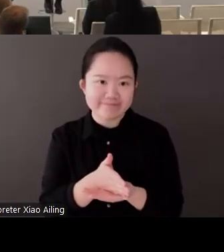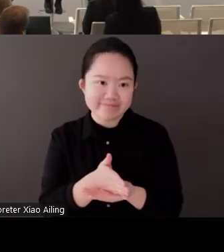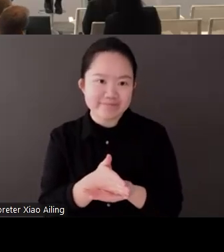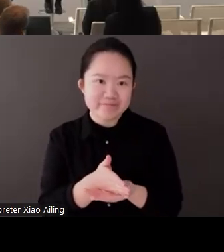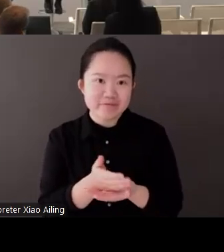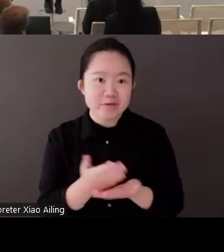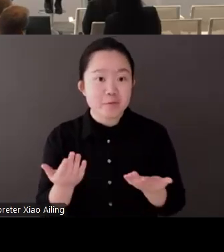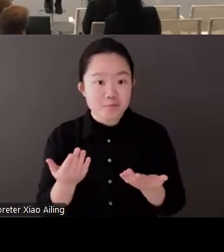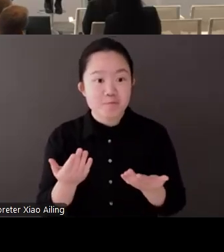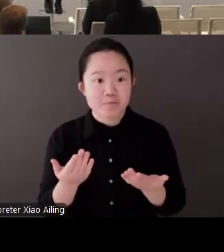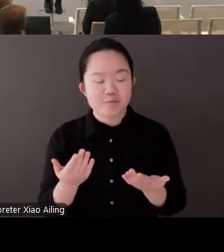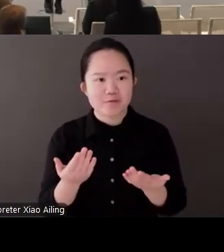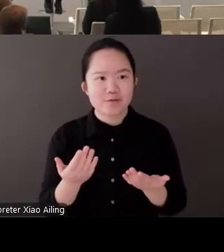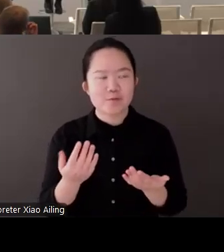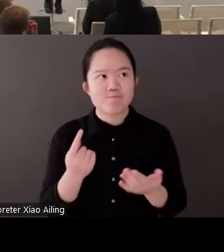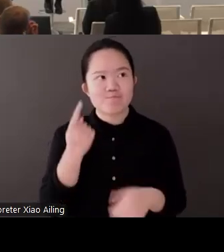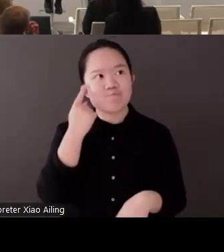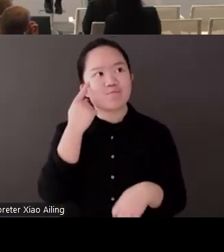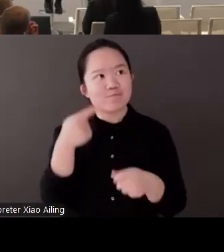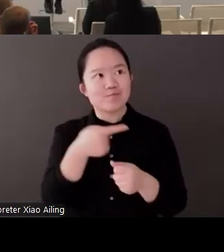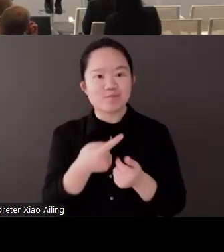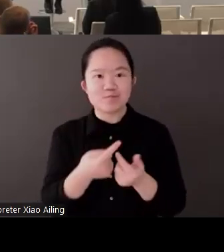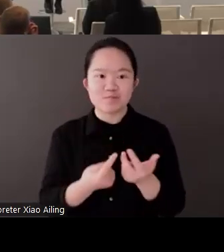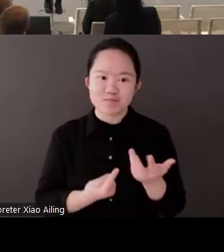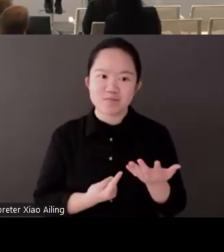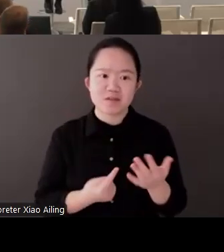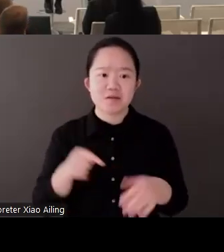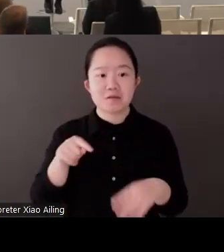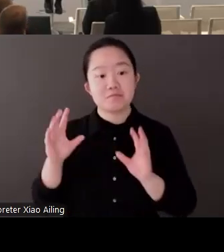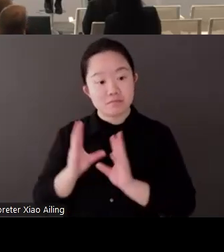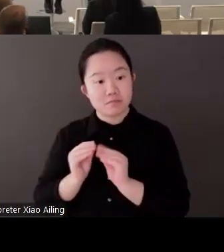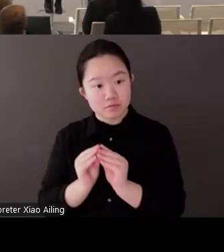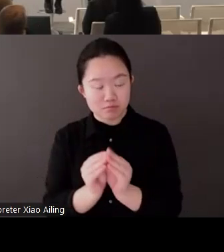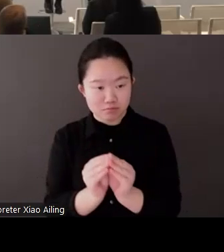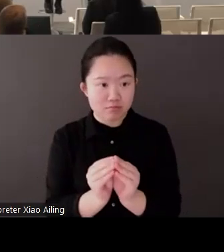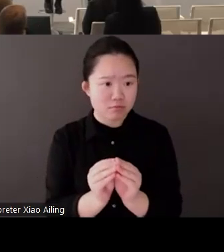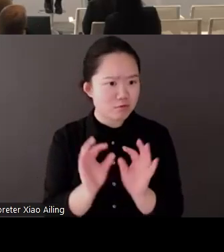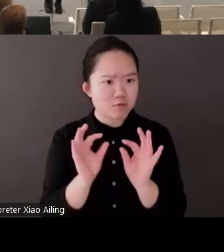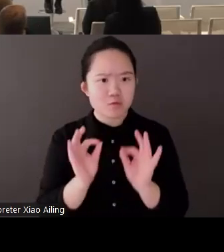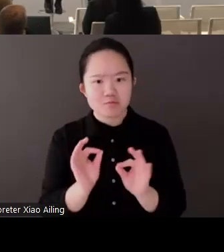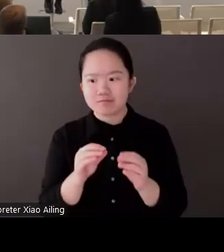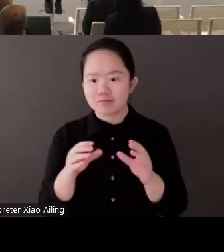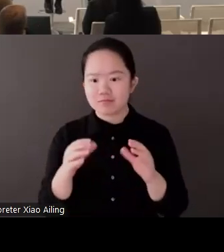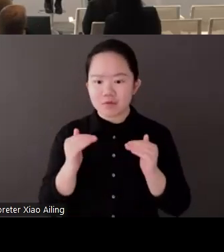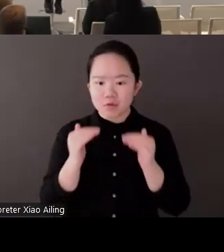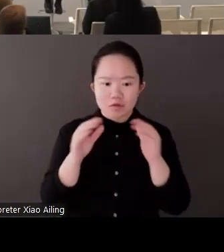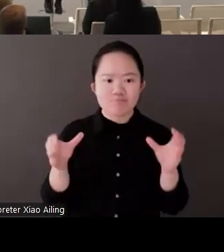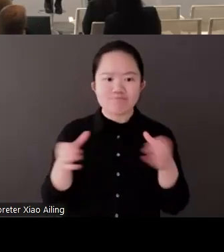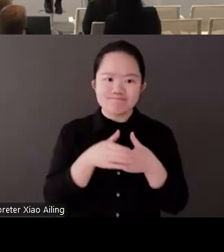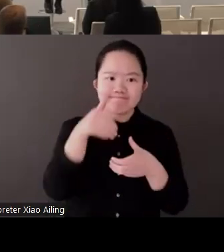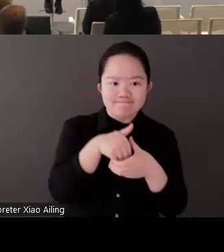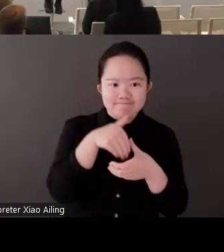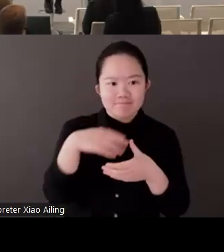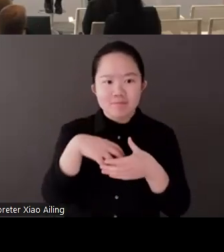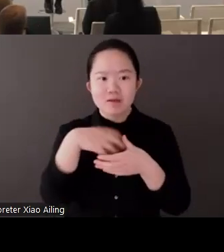something like that. So discussion meetings that can be online, that can be on site, but